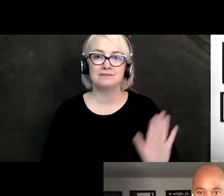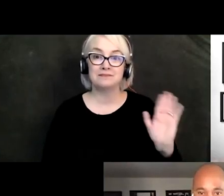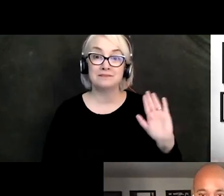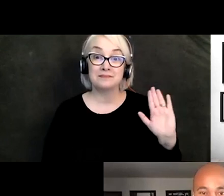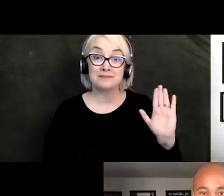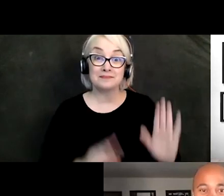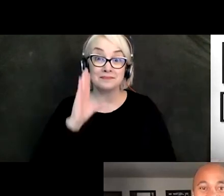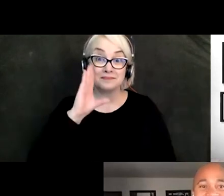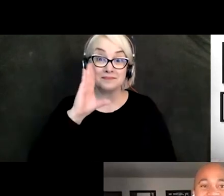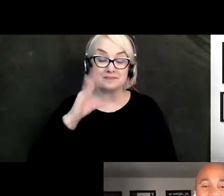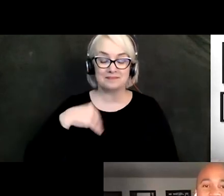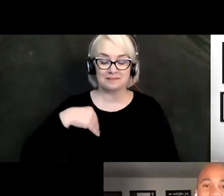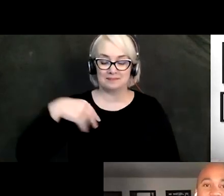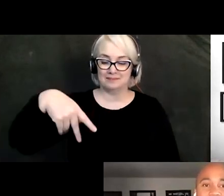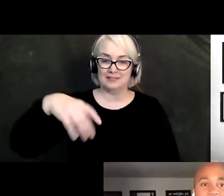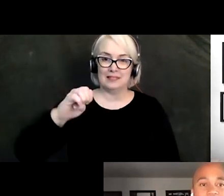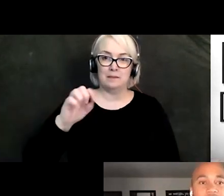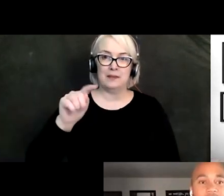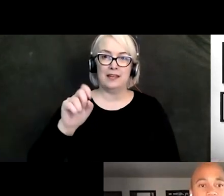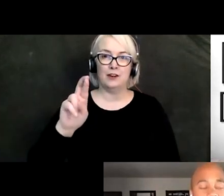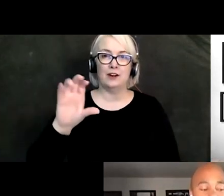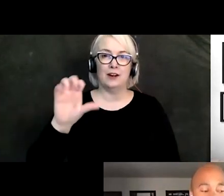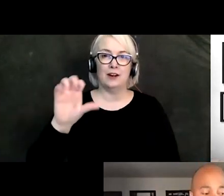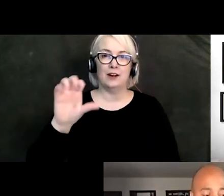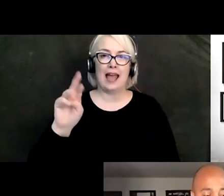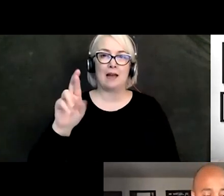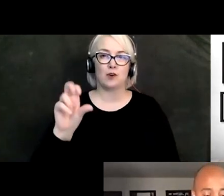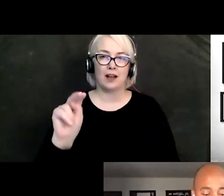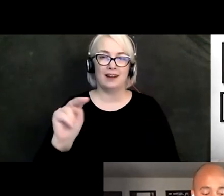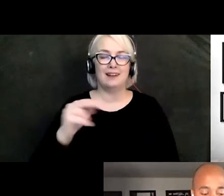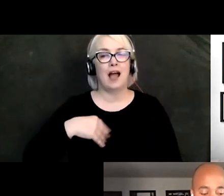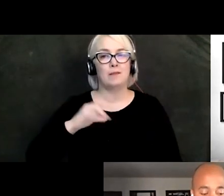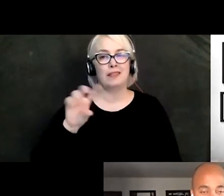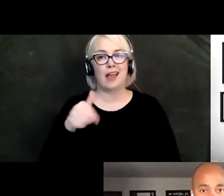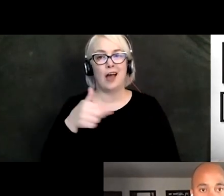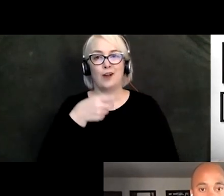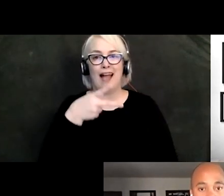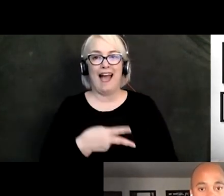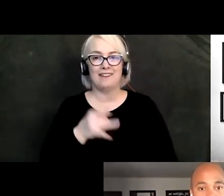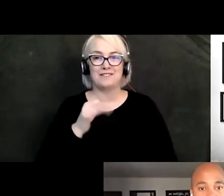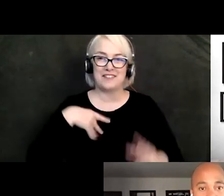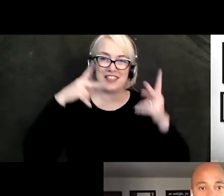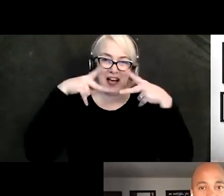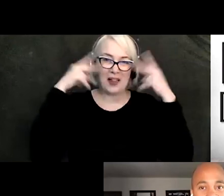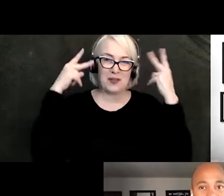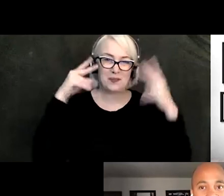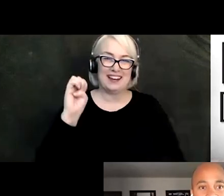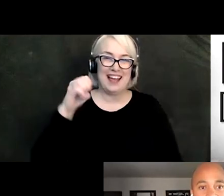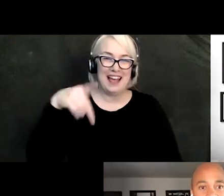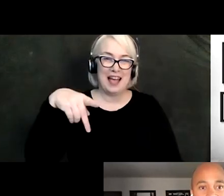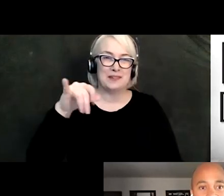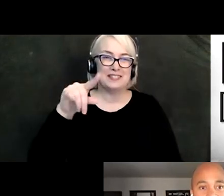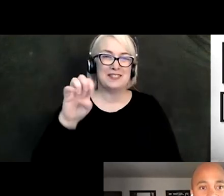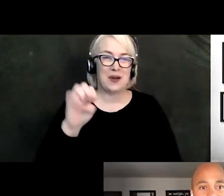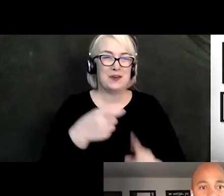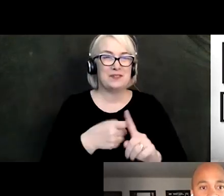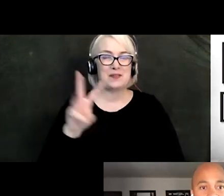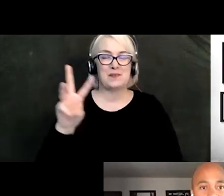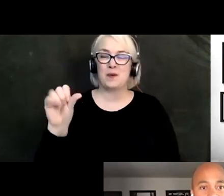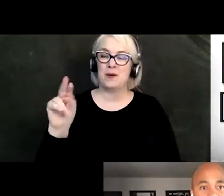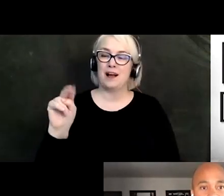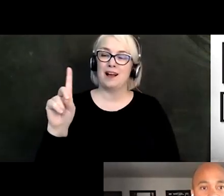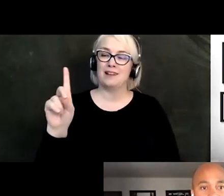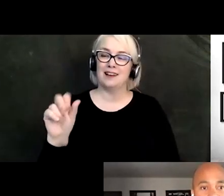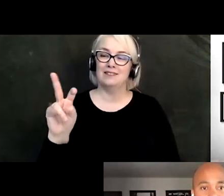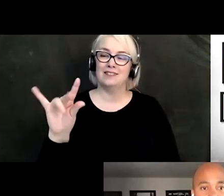Hey, I'm Peter Cameron. I'm the other half of the Halloween episode for WandaVision. And my, just, just